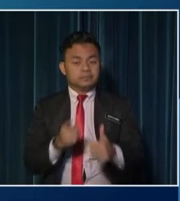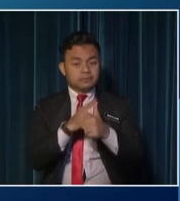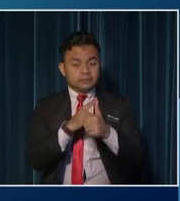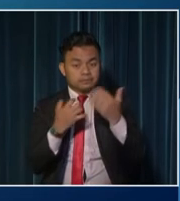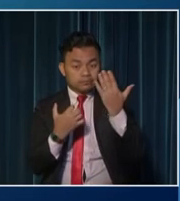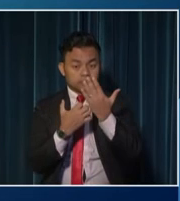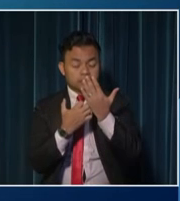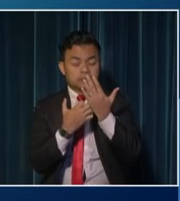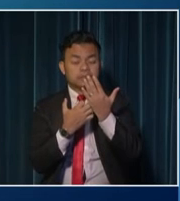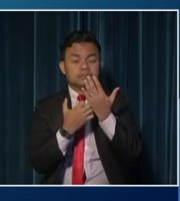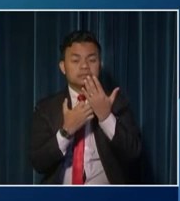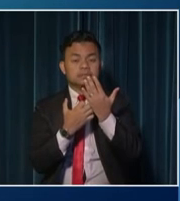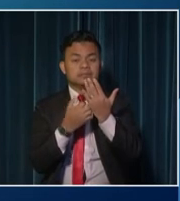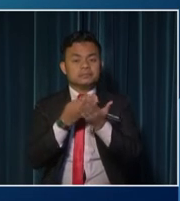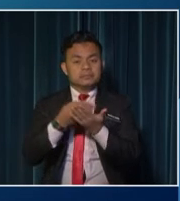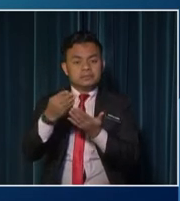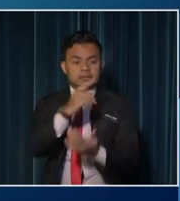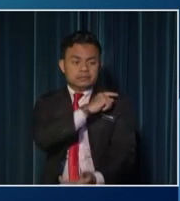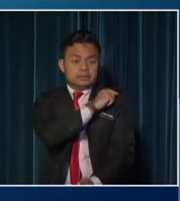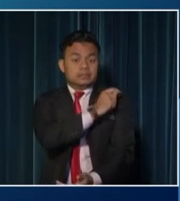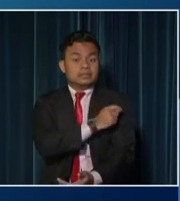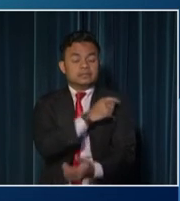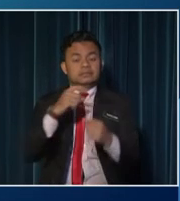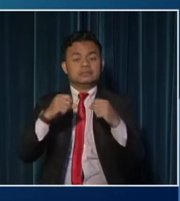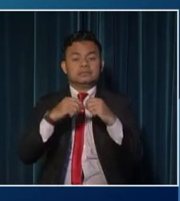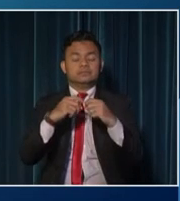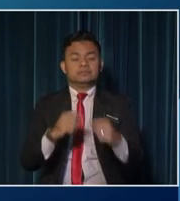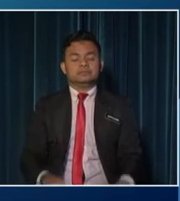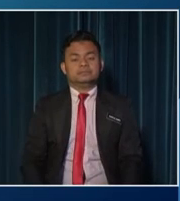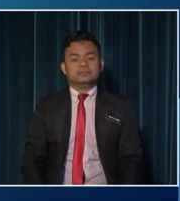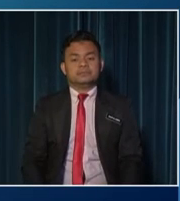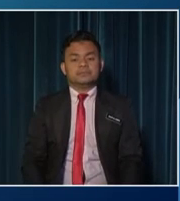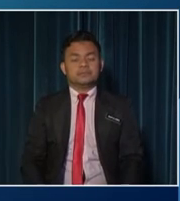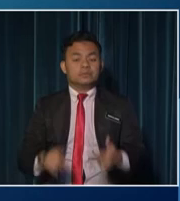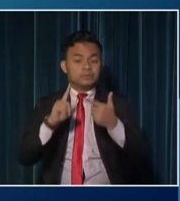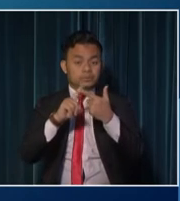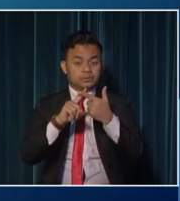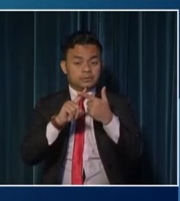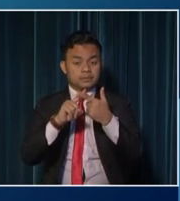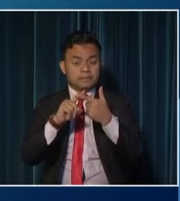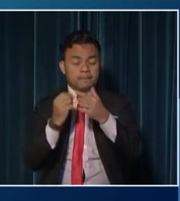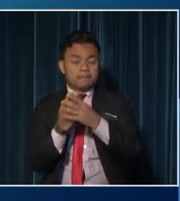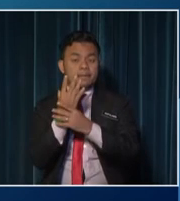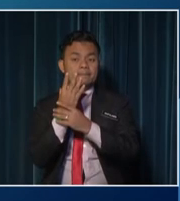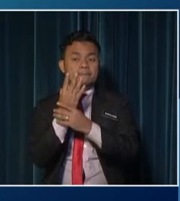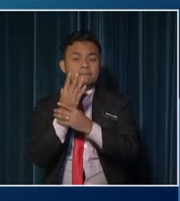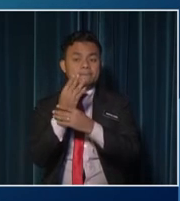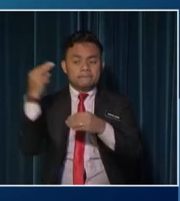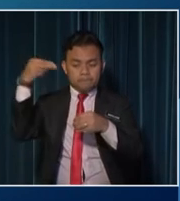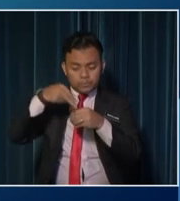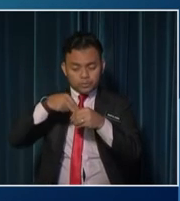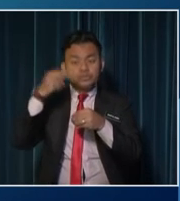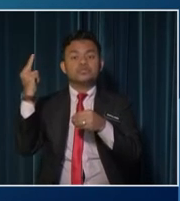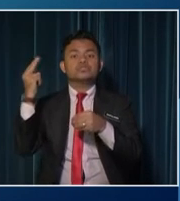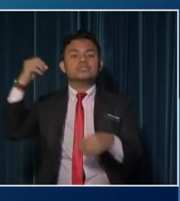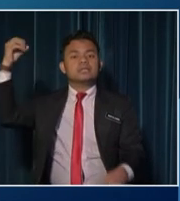cell supplies electrical energy. The bulb produces light. The